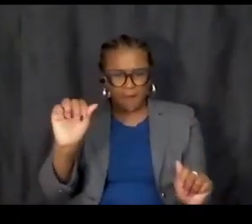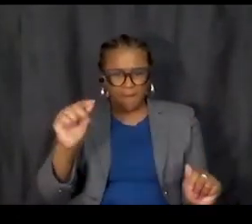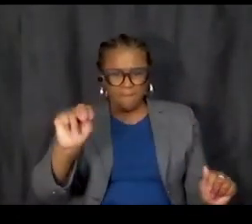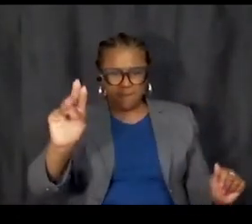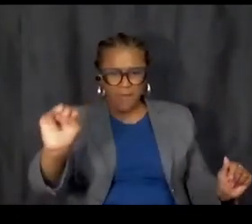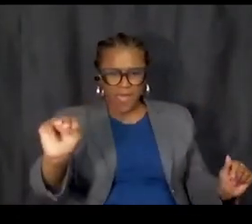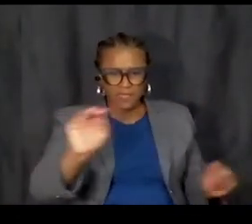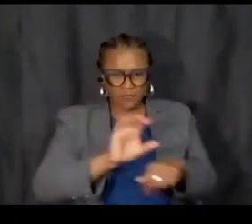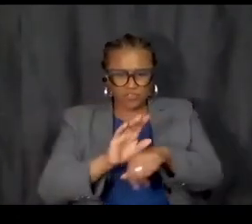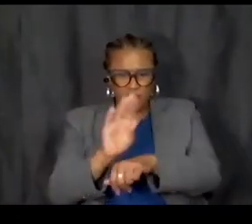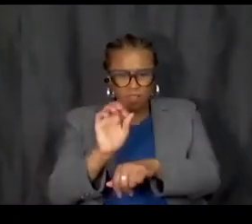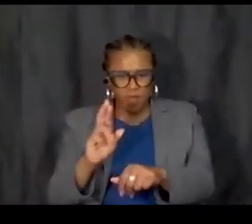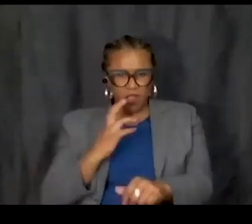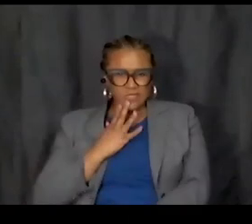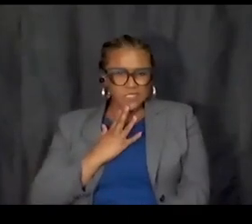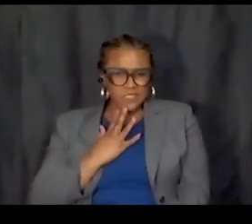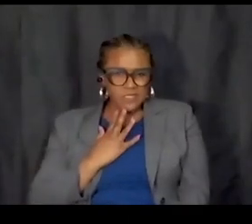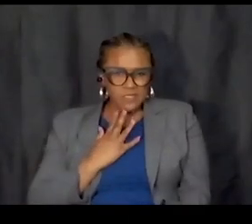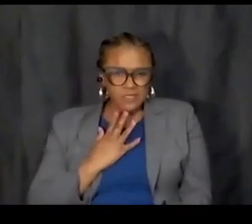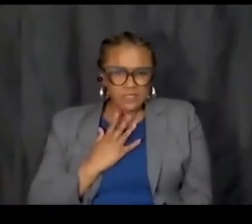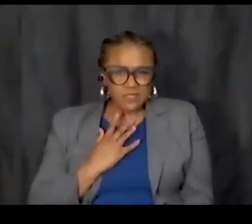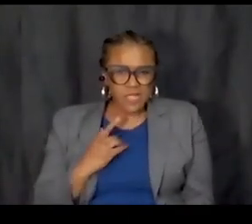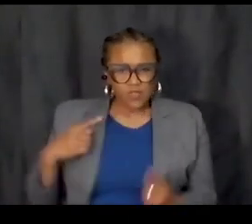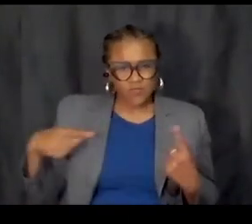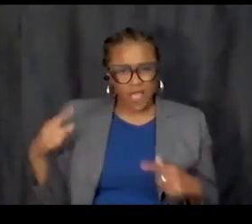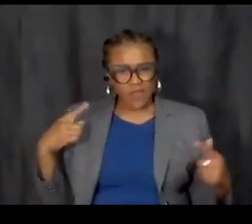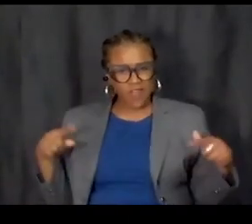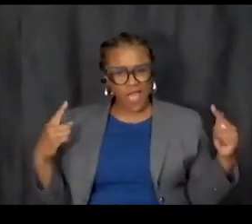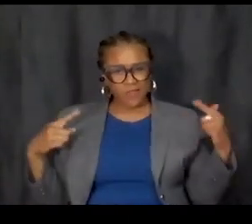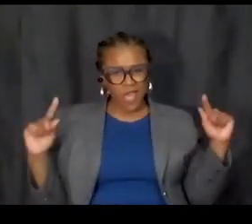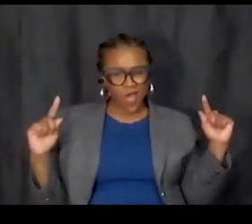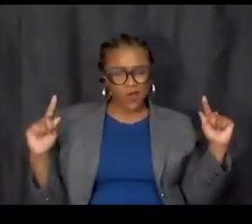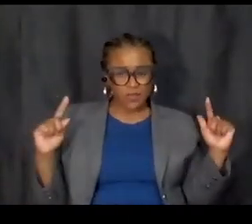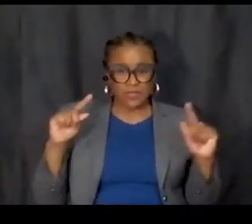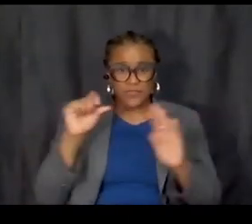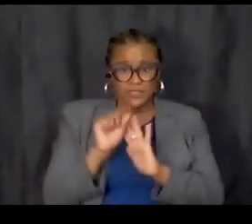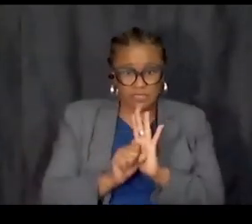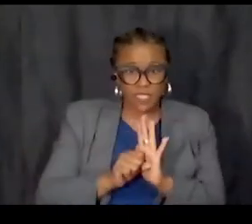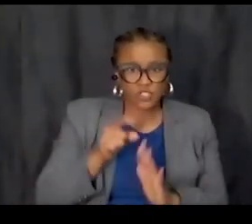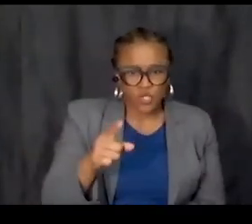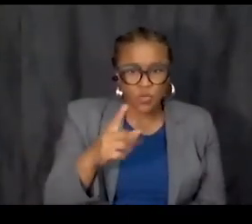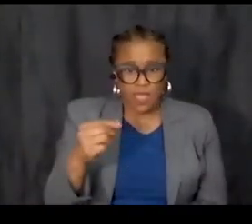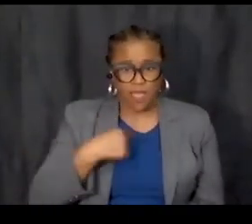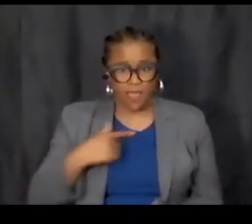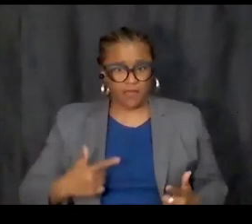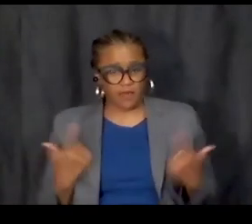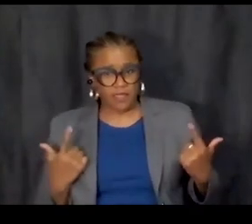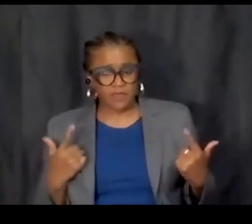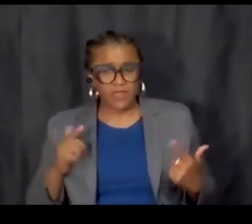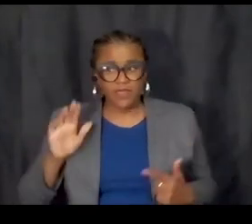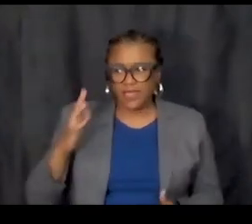and round we go. In the States, you and I live, his pretty teeth ensconced in